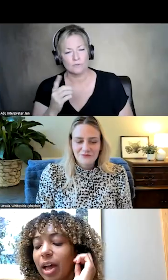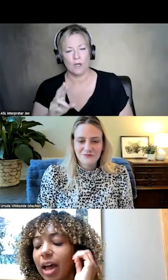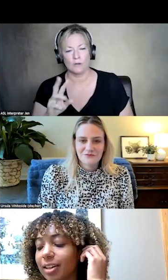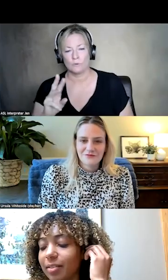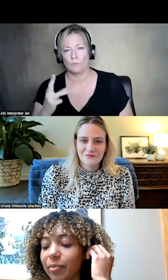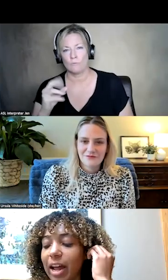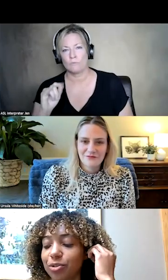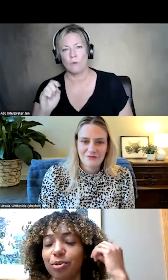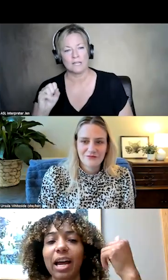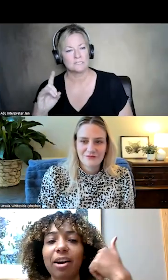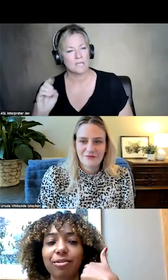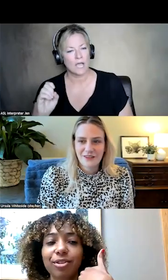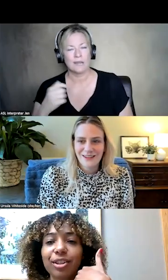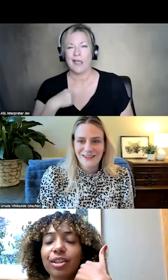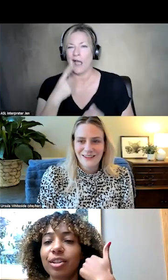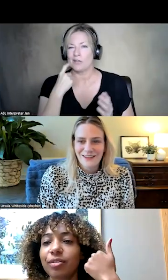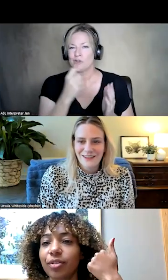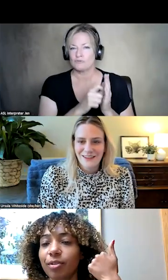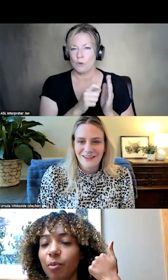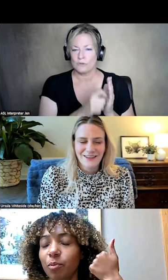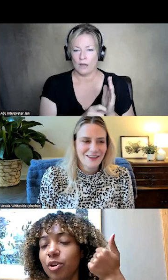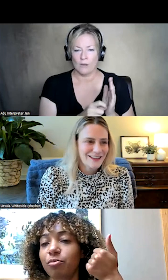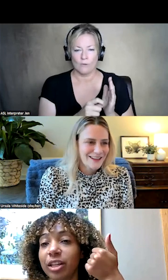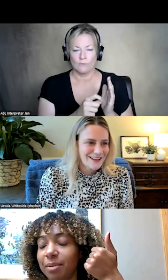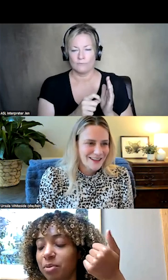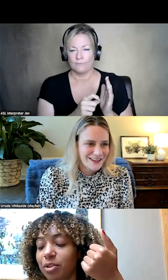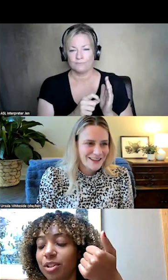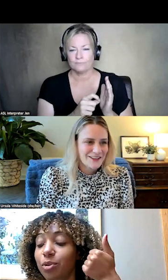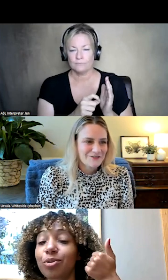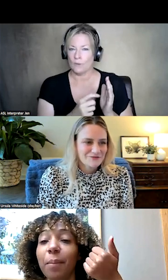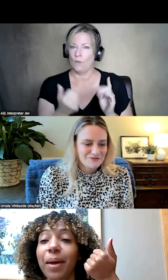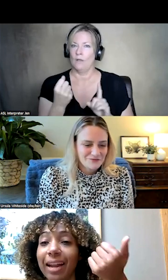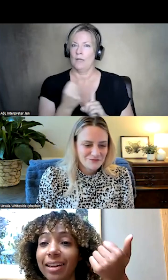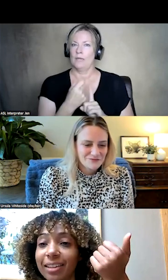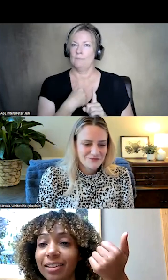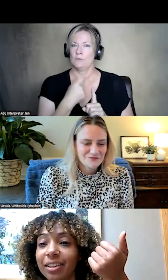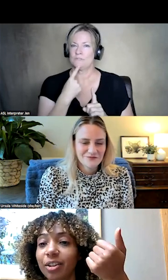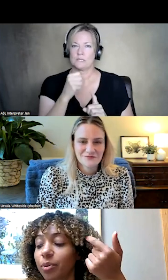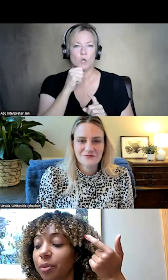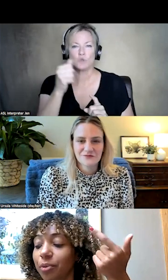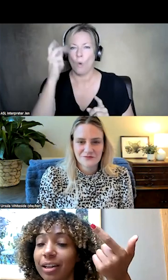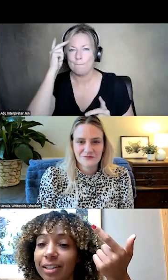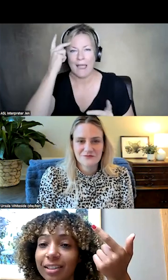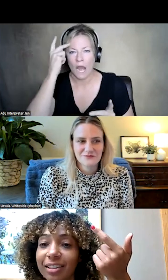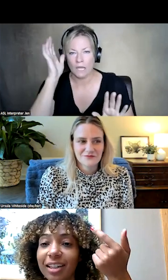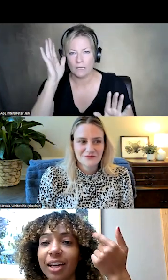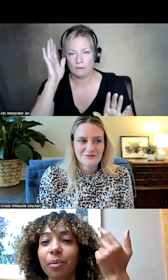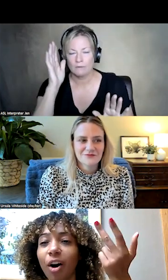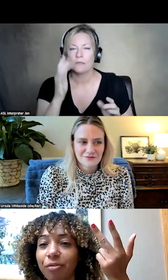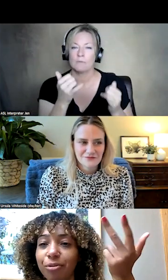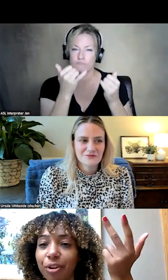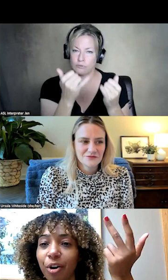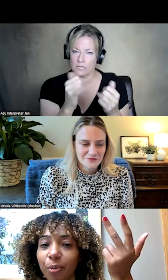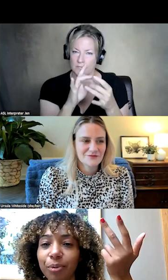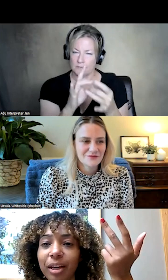mean, I just wrote down, it really hit me when you said we do not panic, we are present,